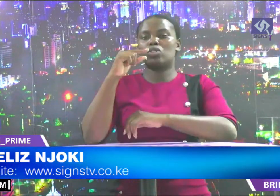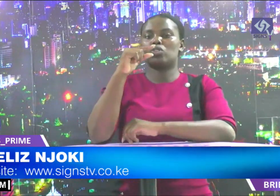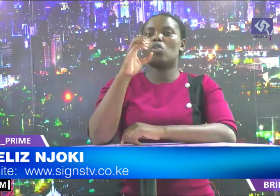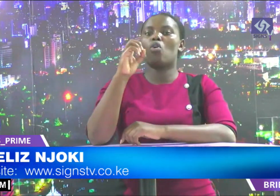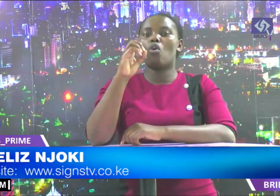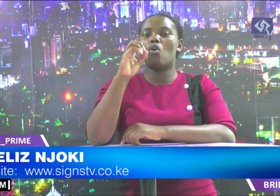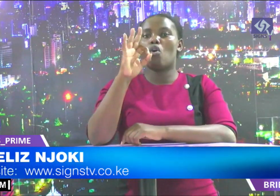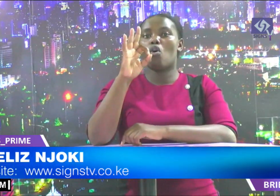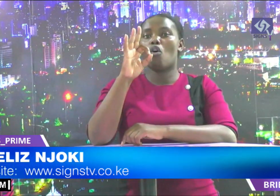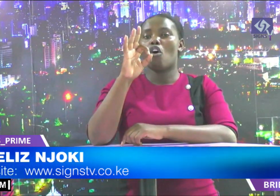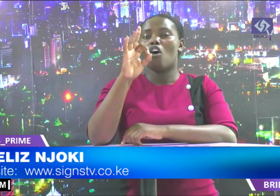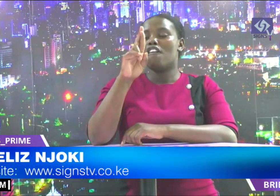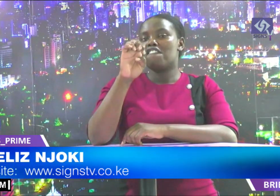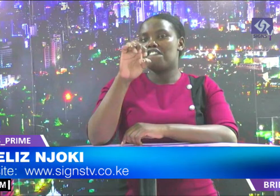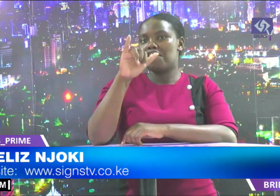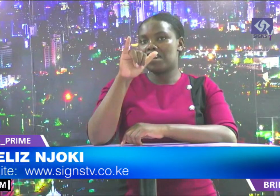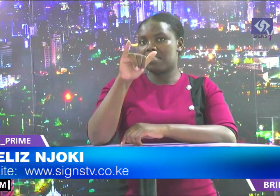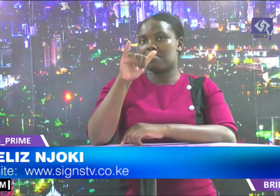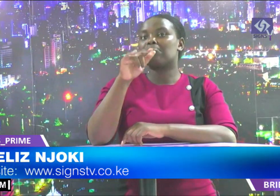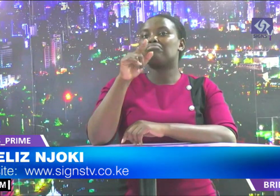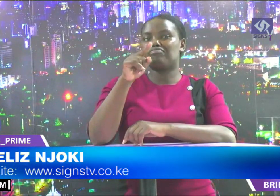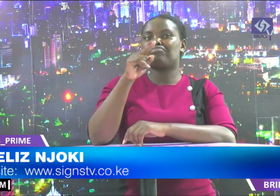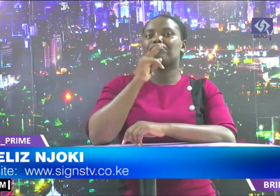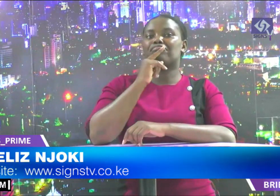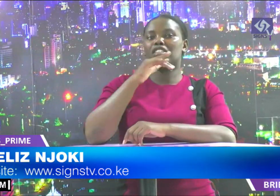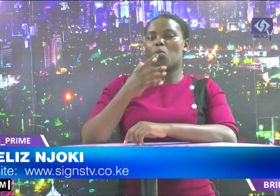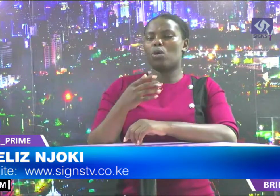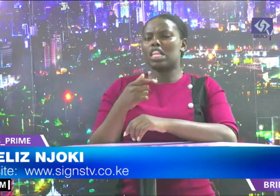coach Godfrey Odor